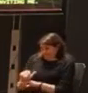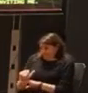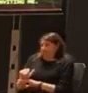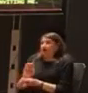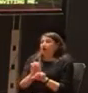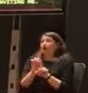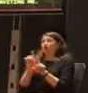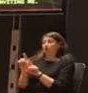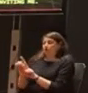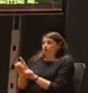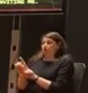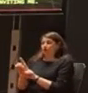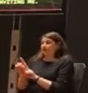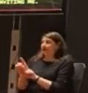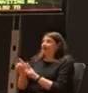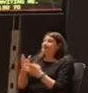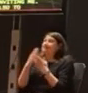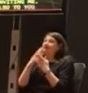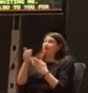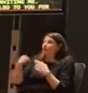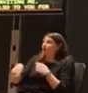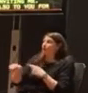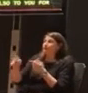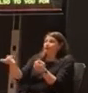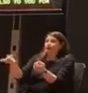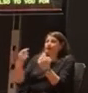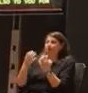and also to you for coming.